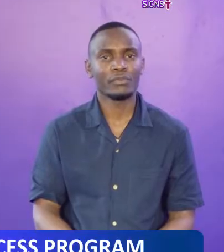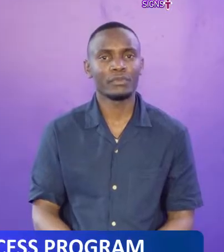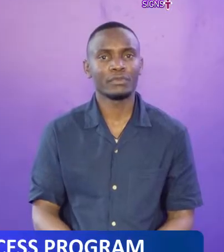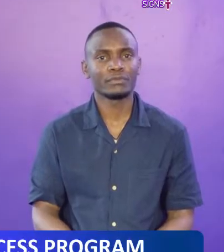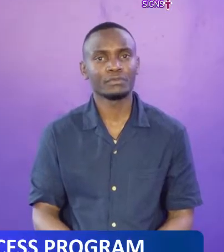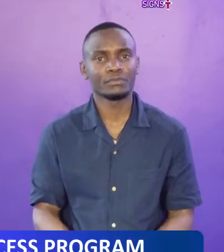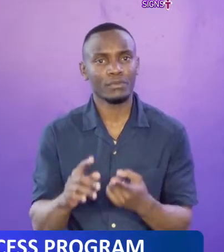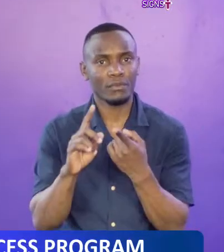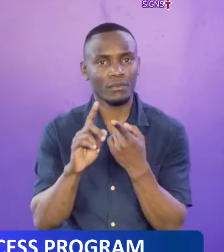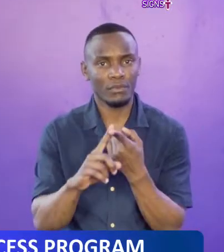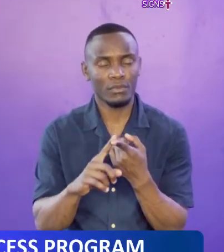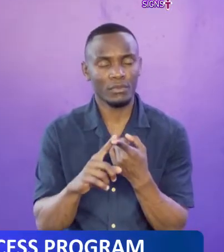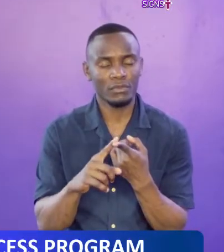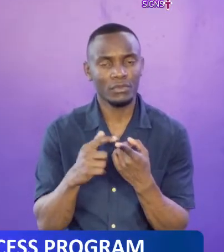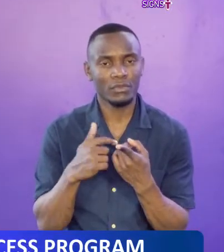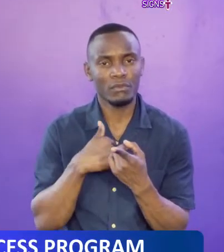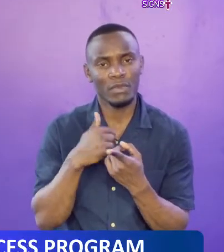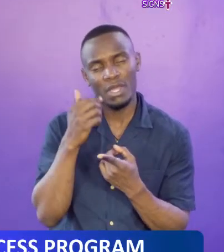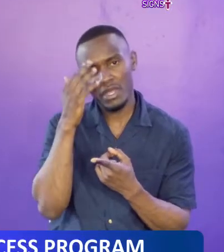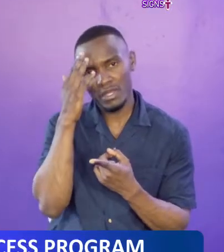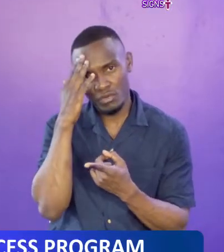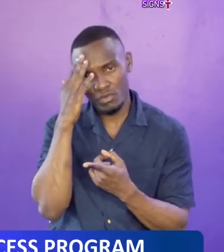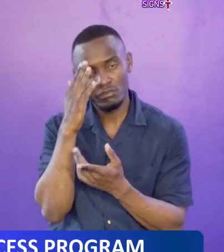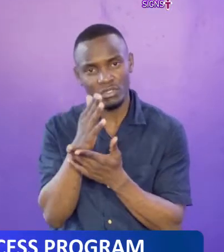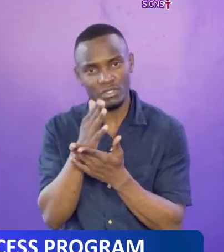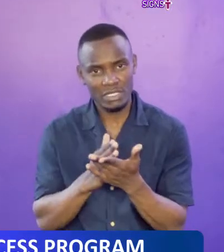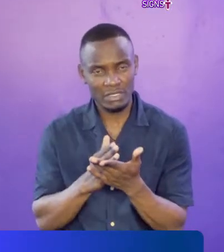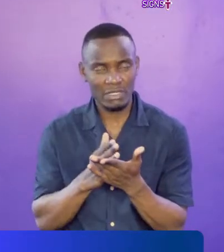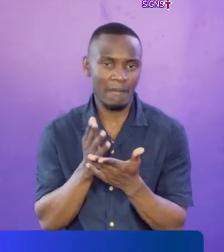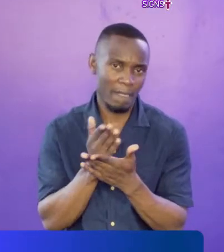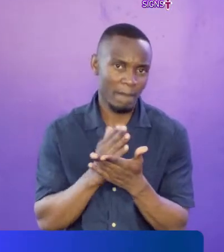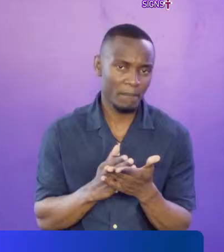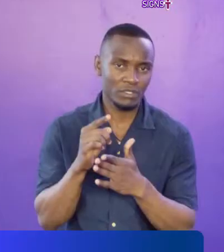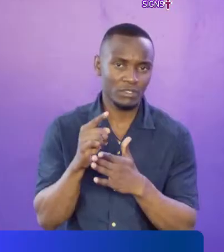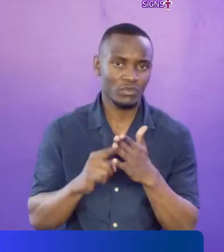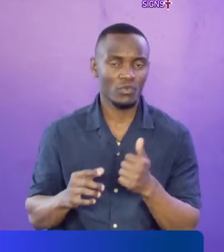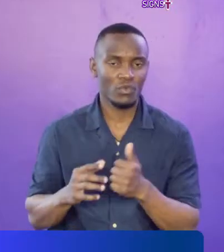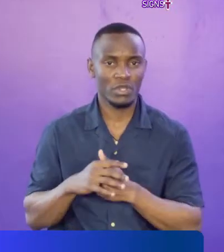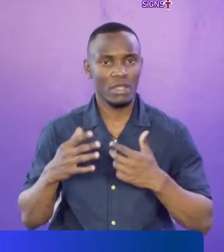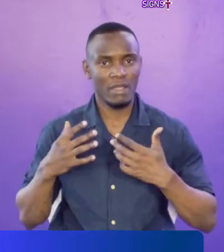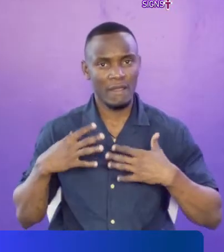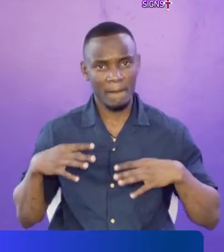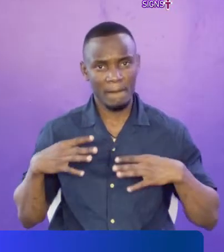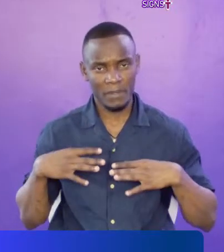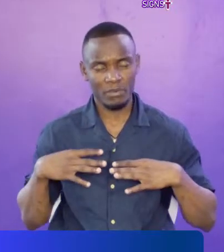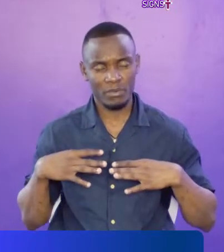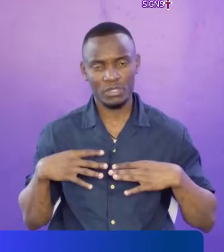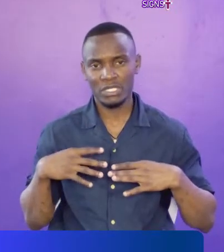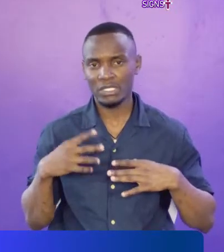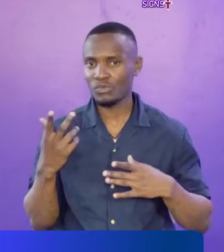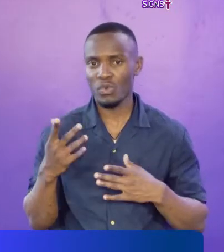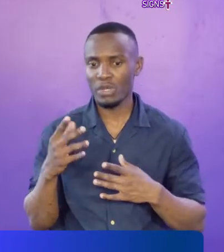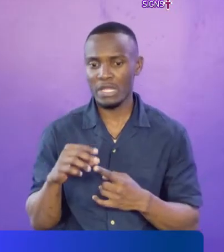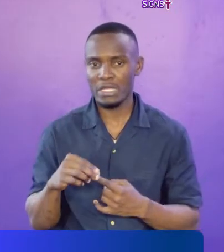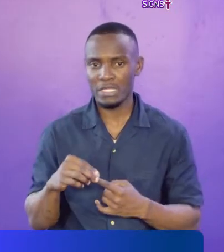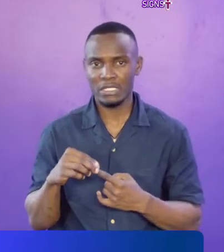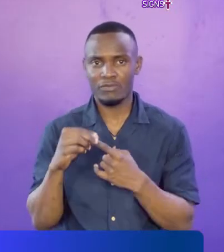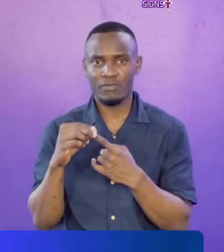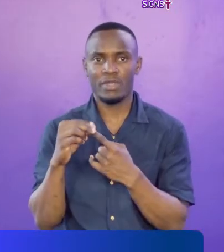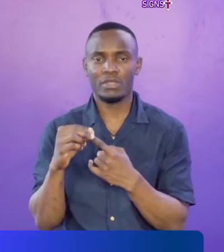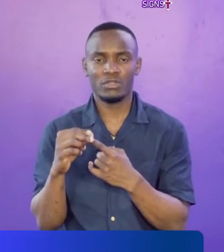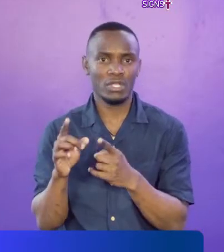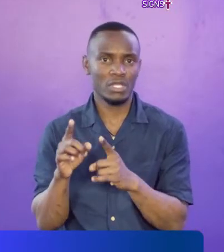certain features of any individual's body, they are very unique to you. Yeah. And in